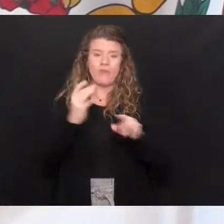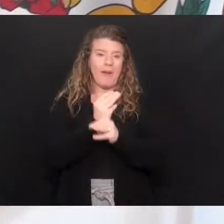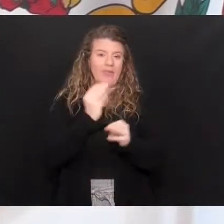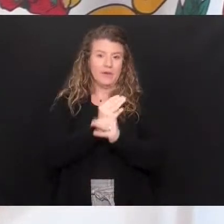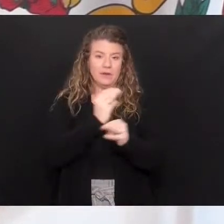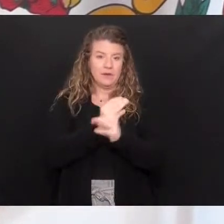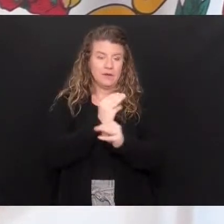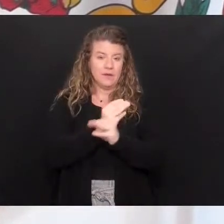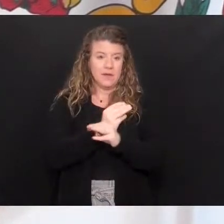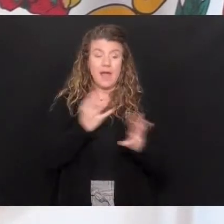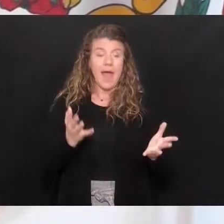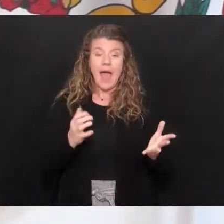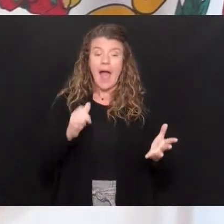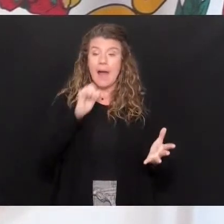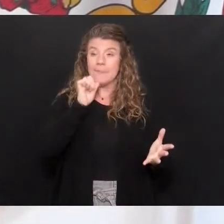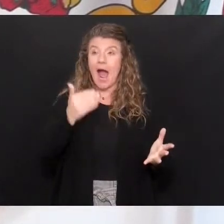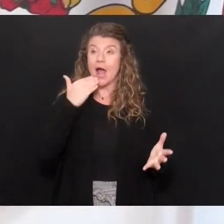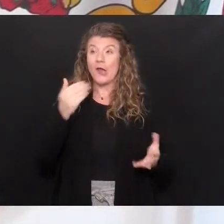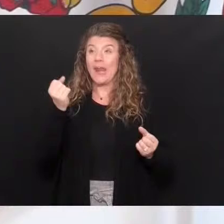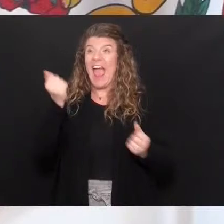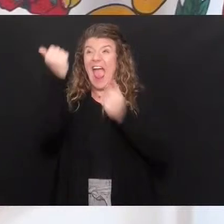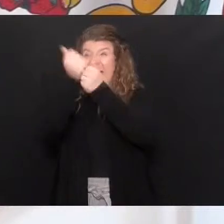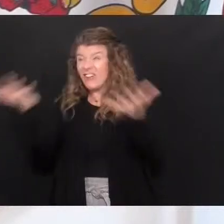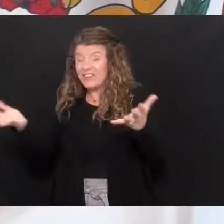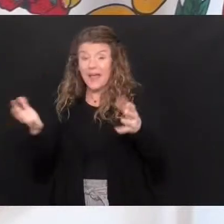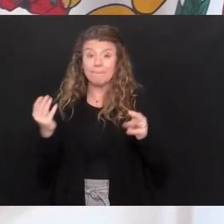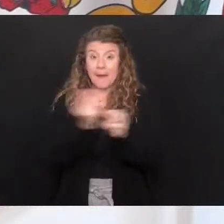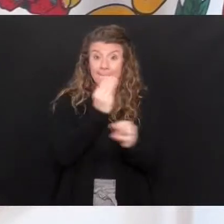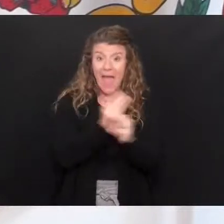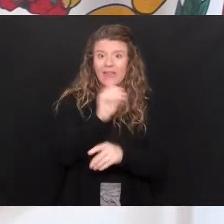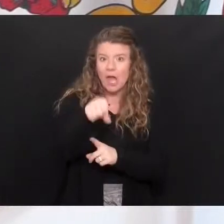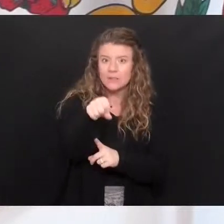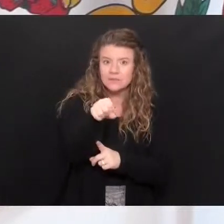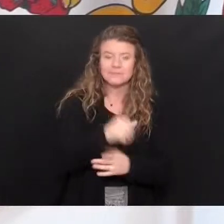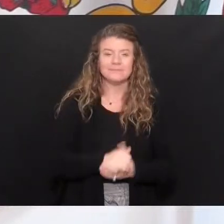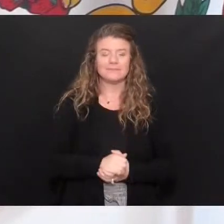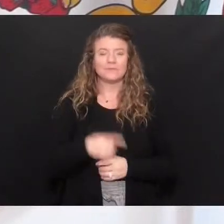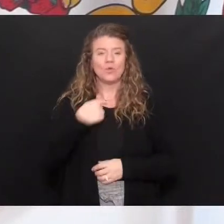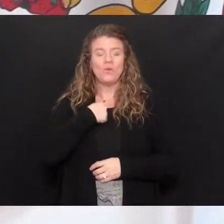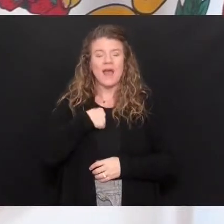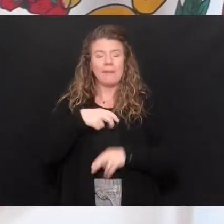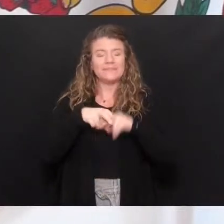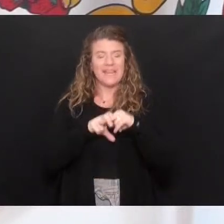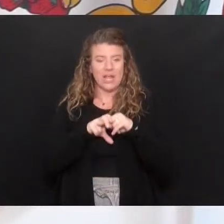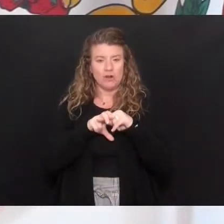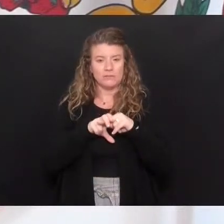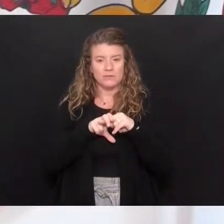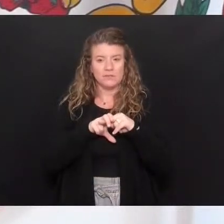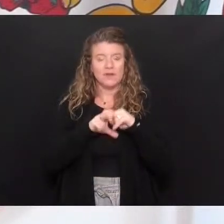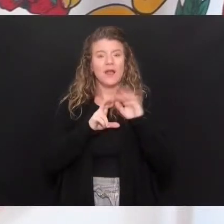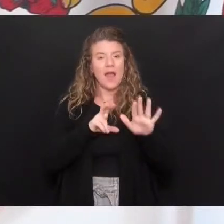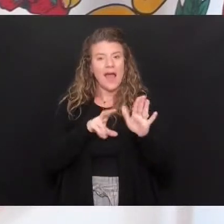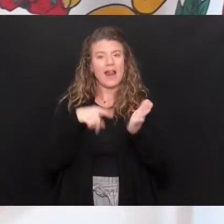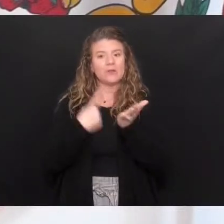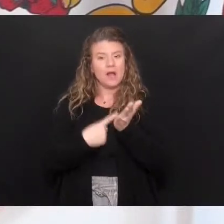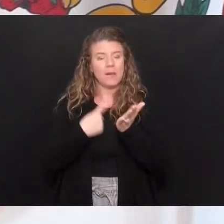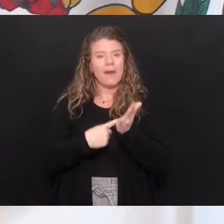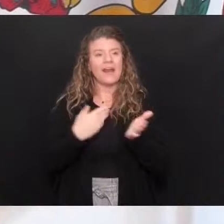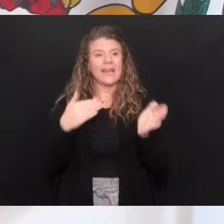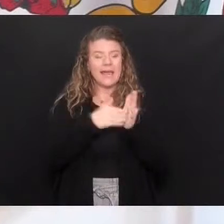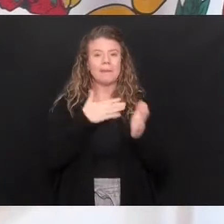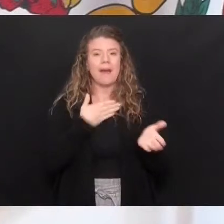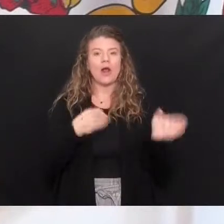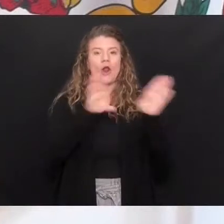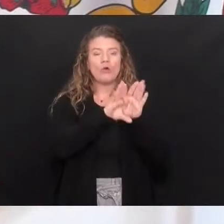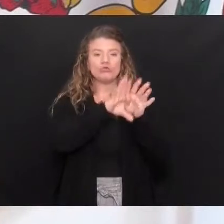not very good at many things, but I'm pretty daggum good at math. And so while I was just sitting here, not, you know, and I'll talk about this in my closing remarks,